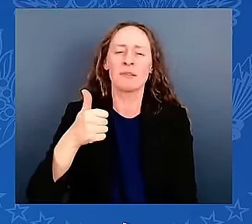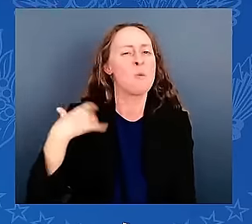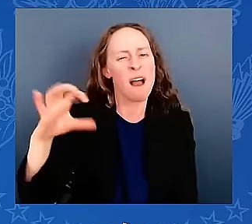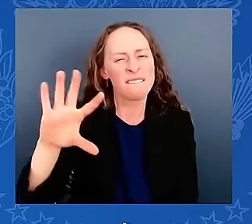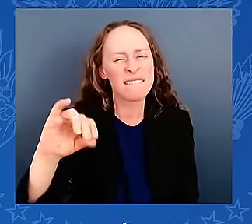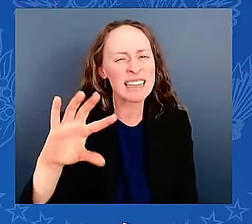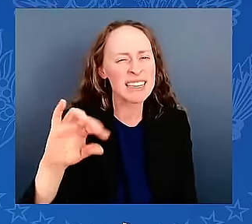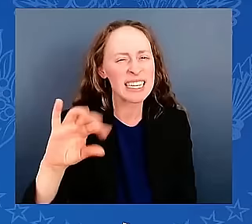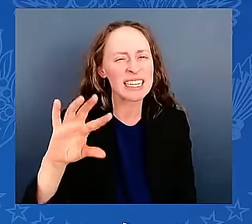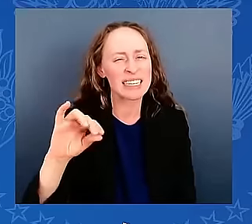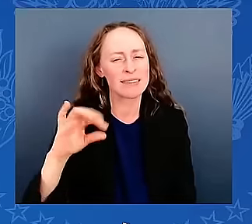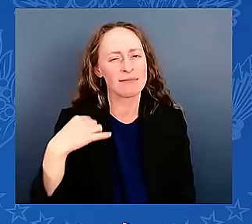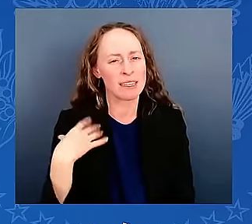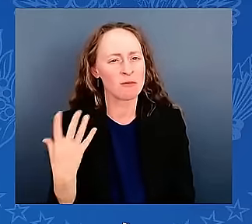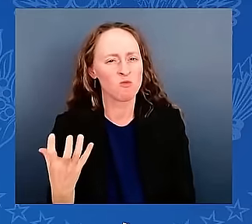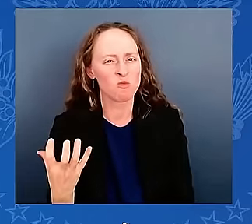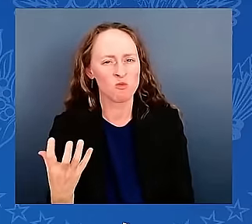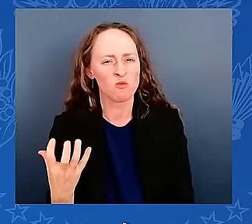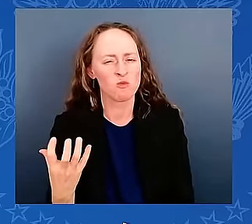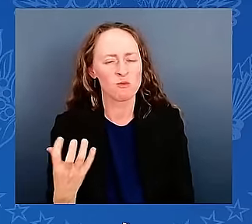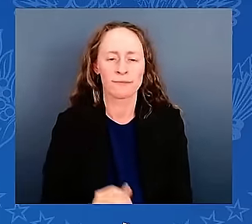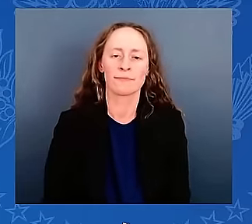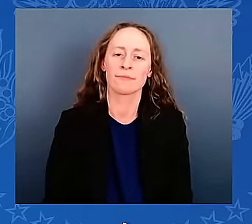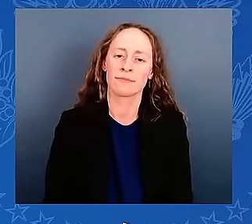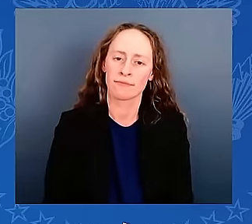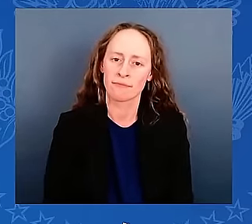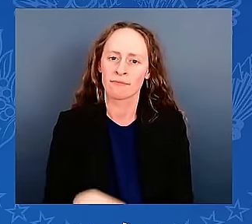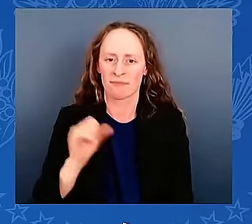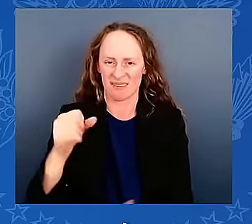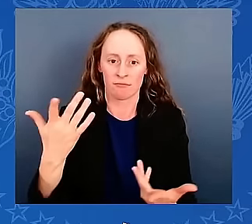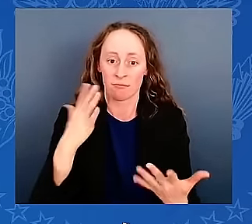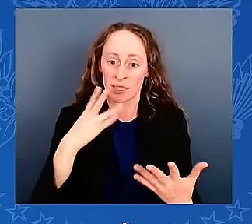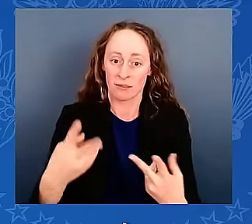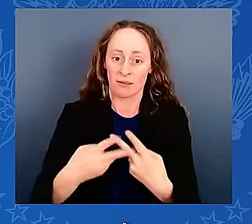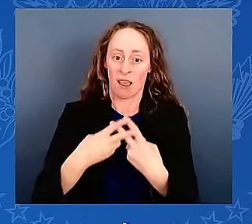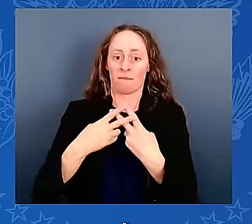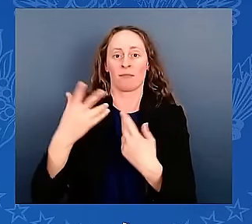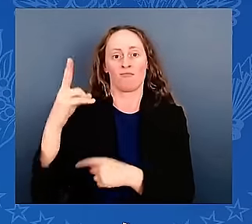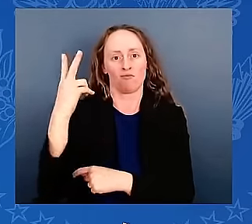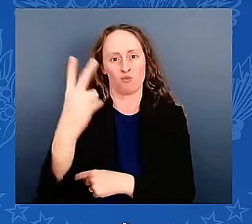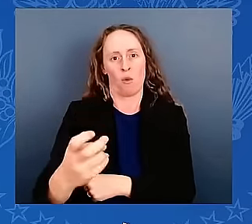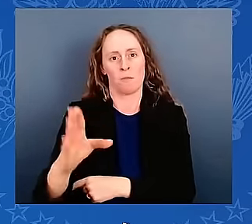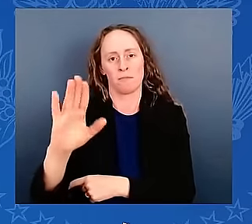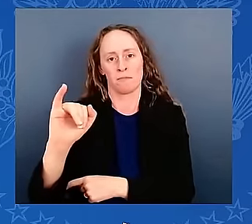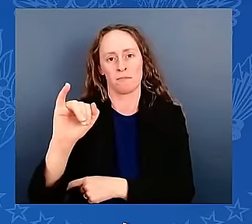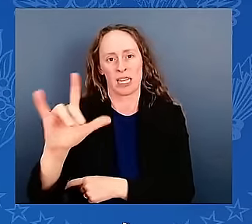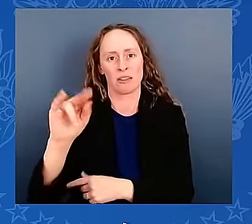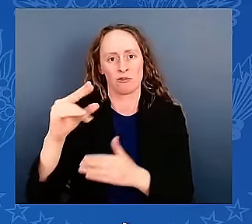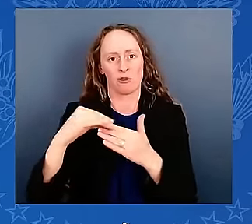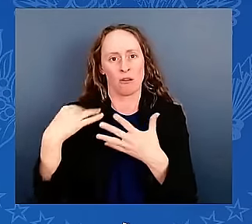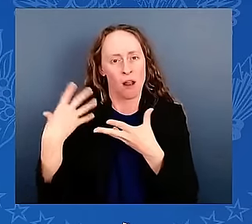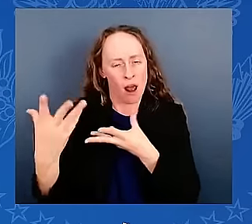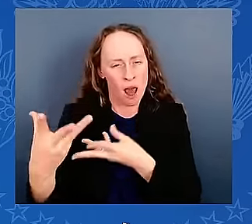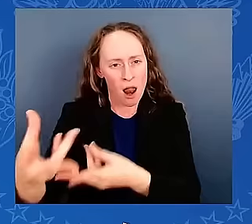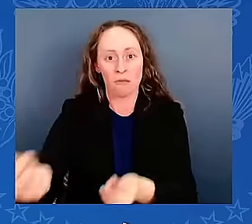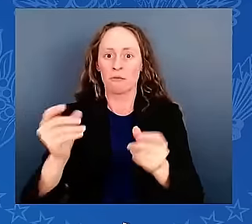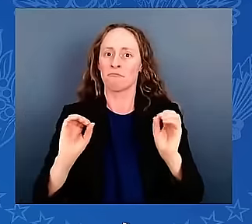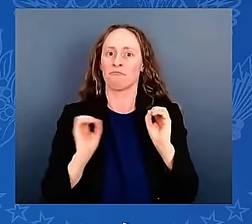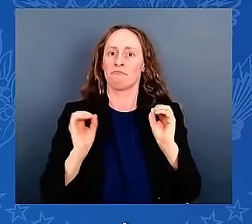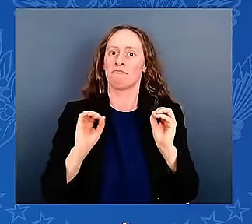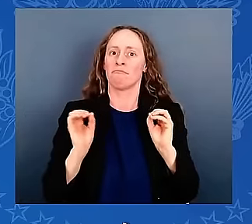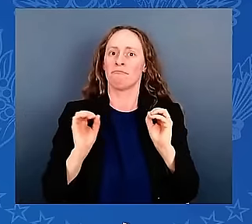another $200 billion a year. This is saving taxpayers' money. By the way, if you notice, all the stuff they said, big spend to